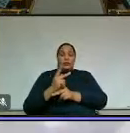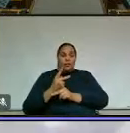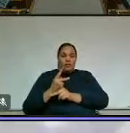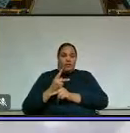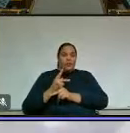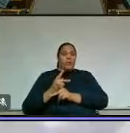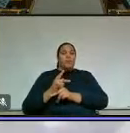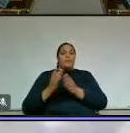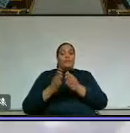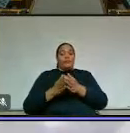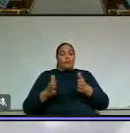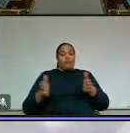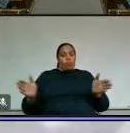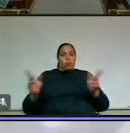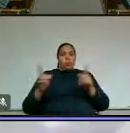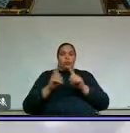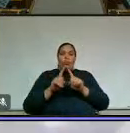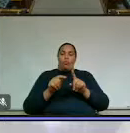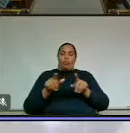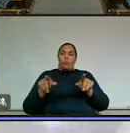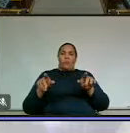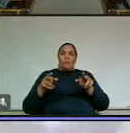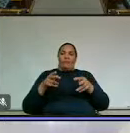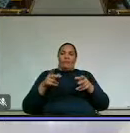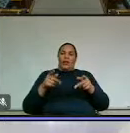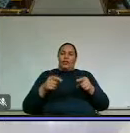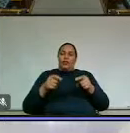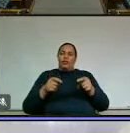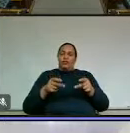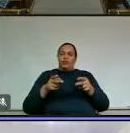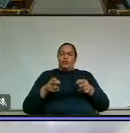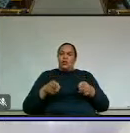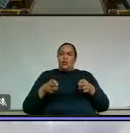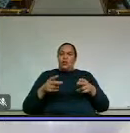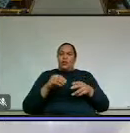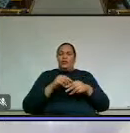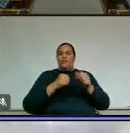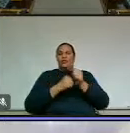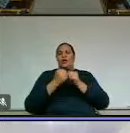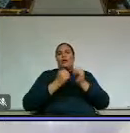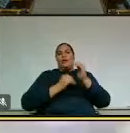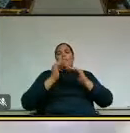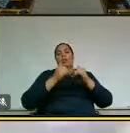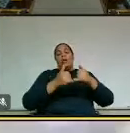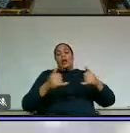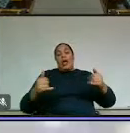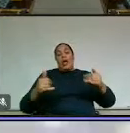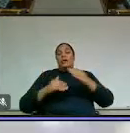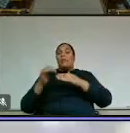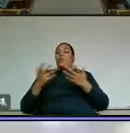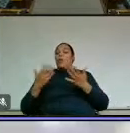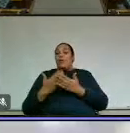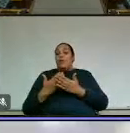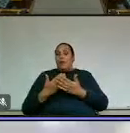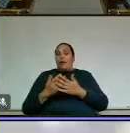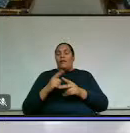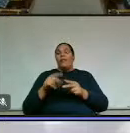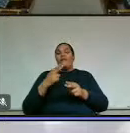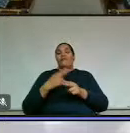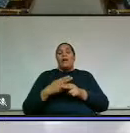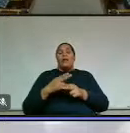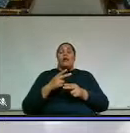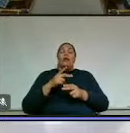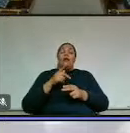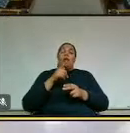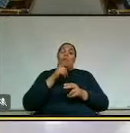widths, ancillary transport infrastructure, building lines, and building restriction areas. And then finally, also public